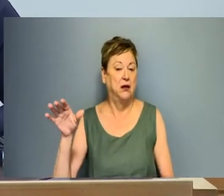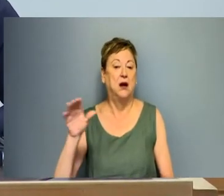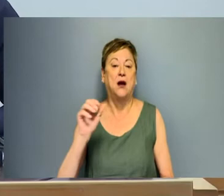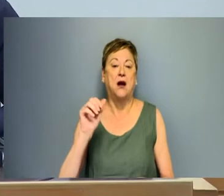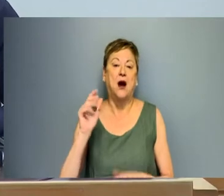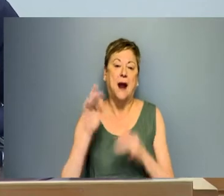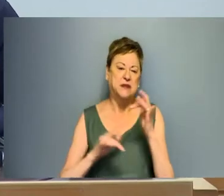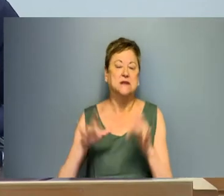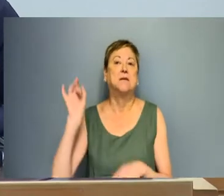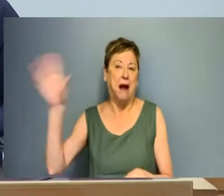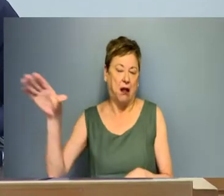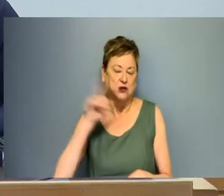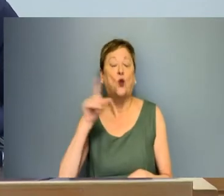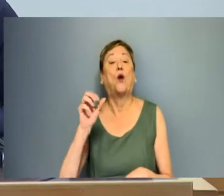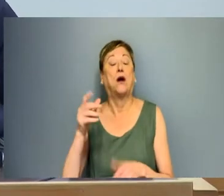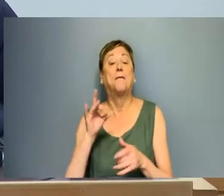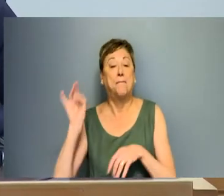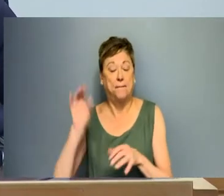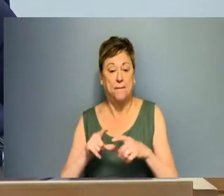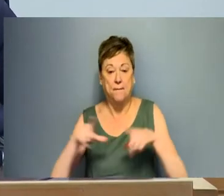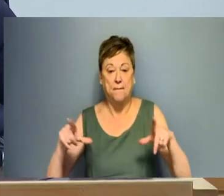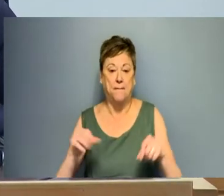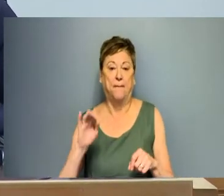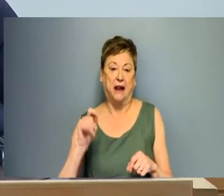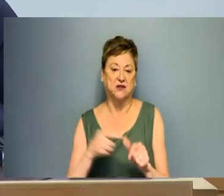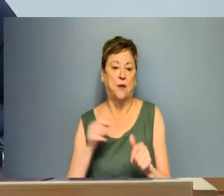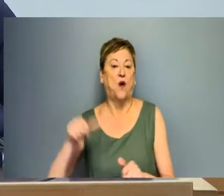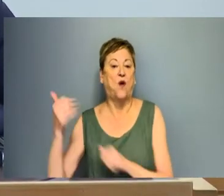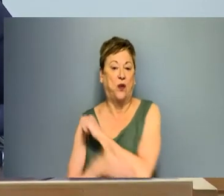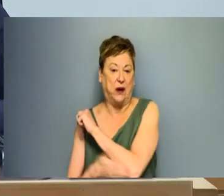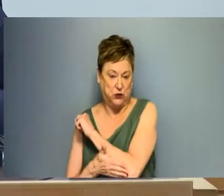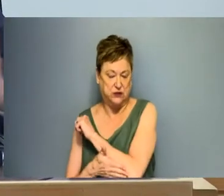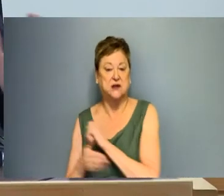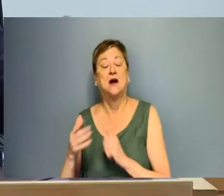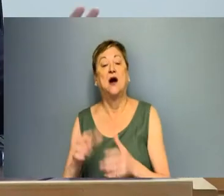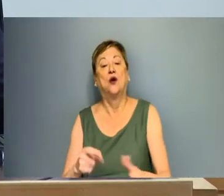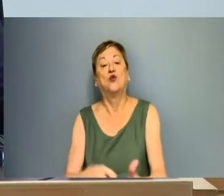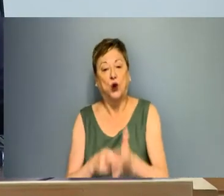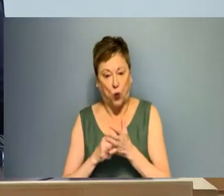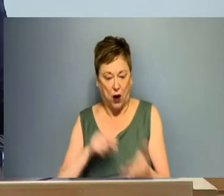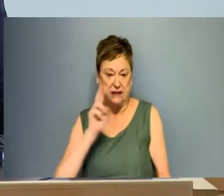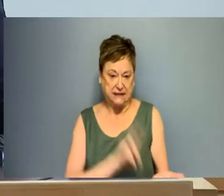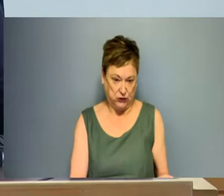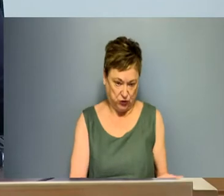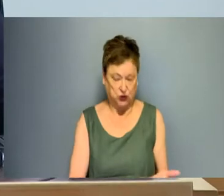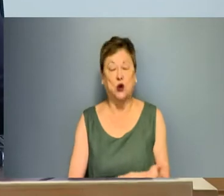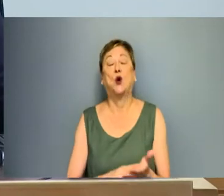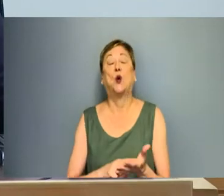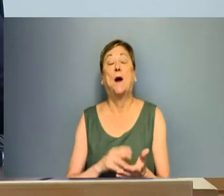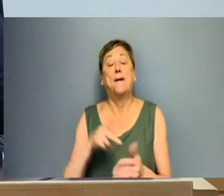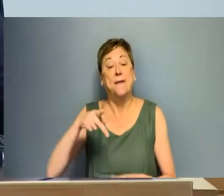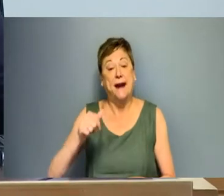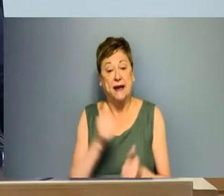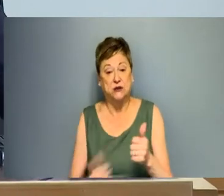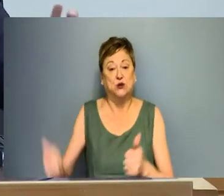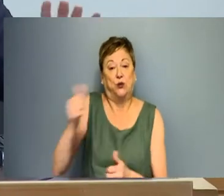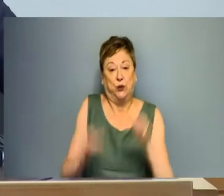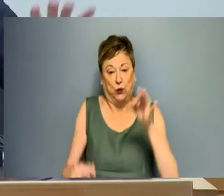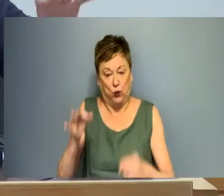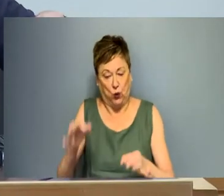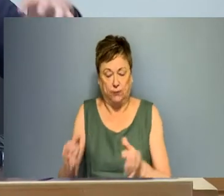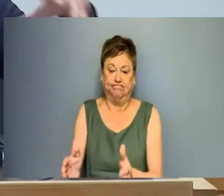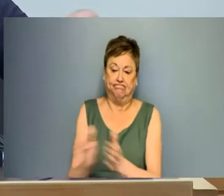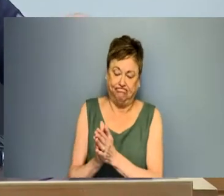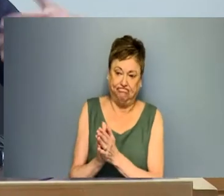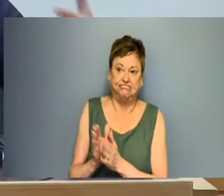ballots provide a signature. And so there was a request to the Pennsylvania Supreme Court to exercise